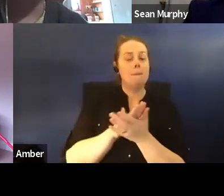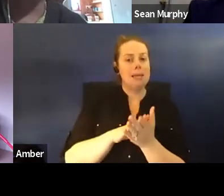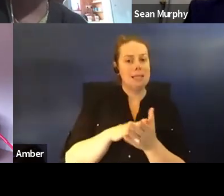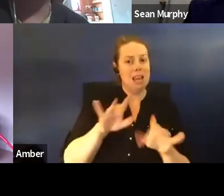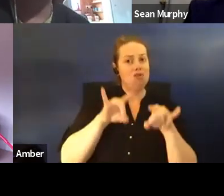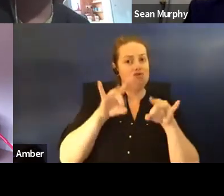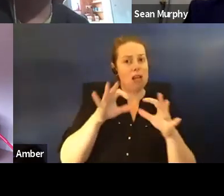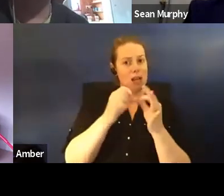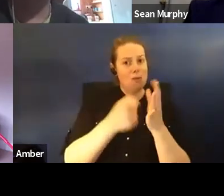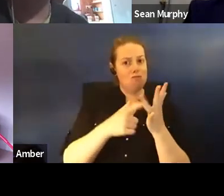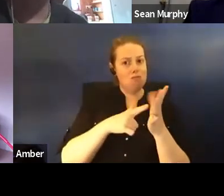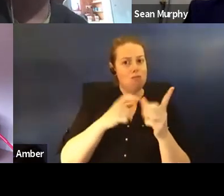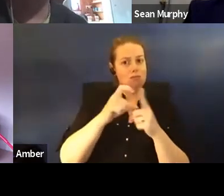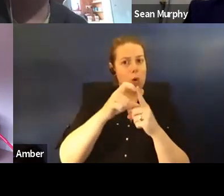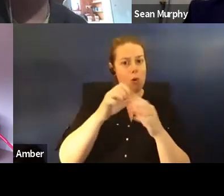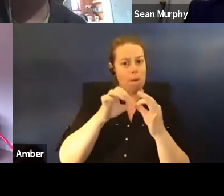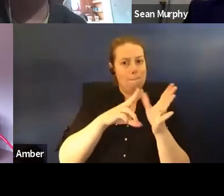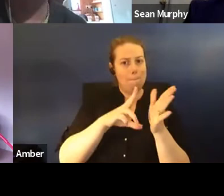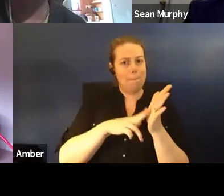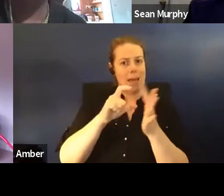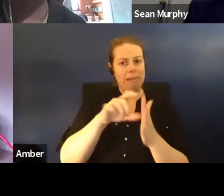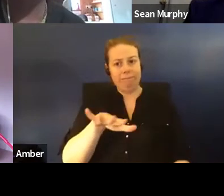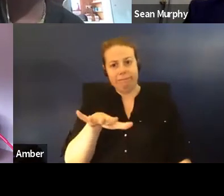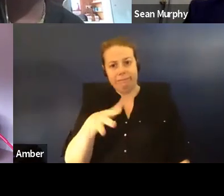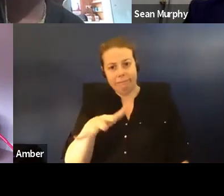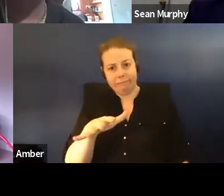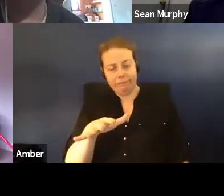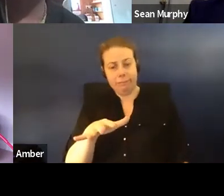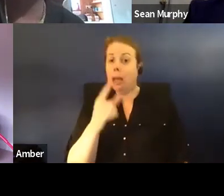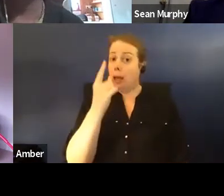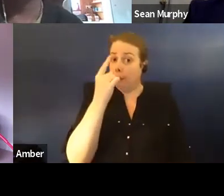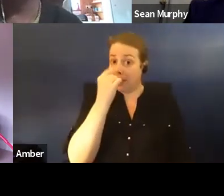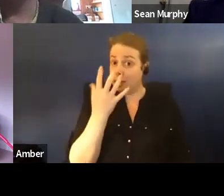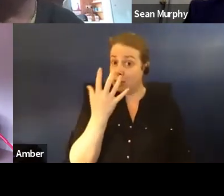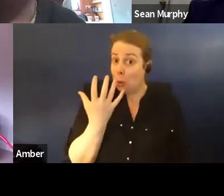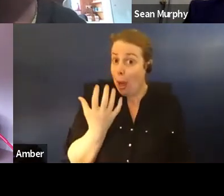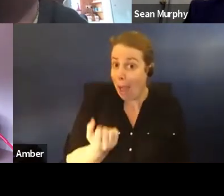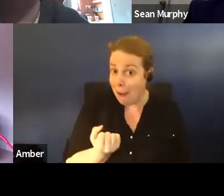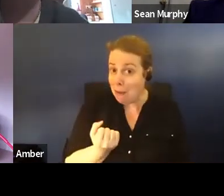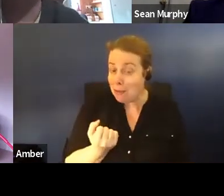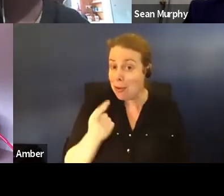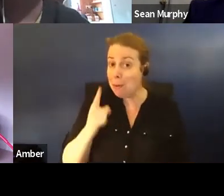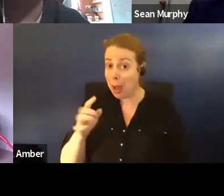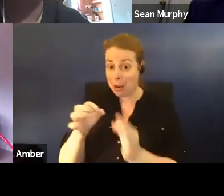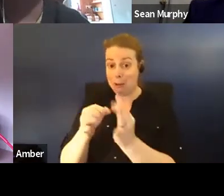down. Yes, we've got the potential, but nobody's got the bandwidth to do anything with it.